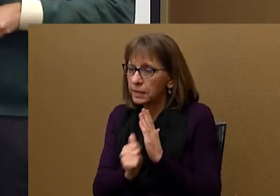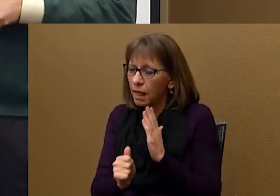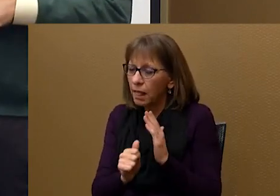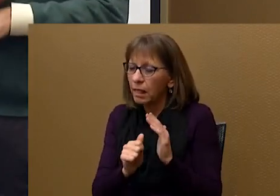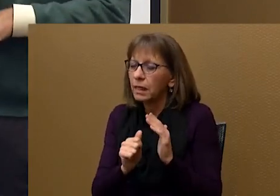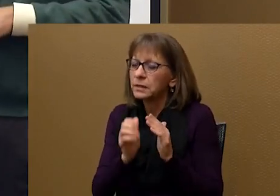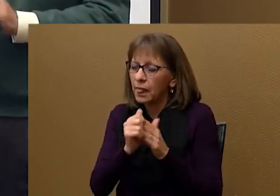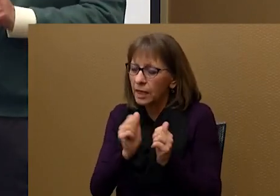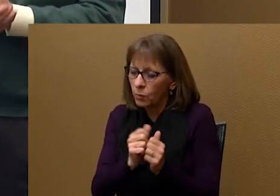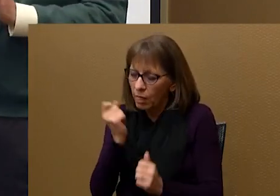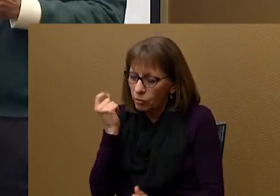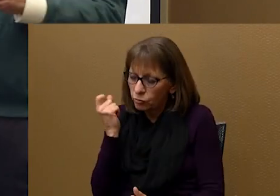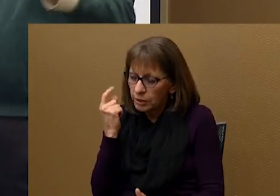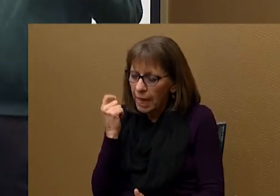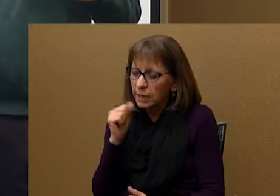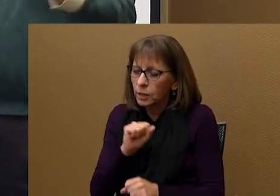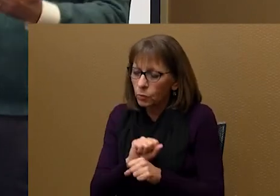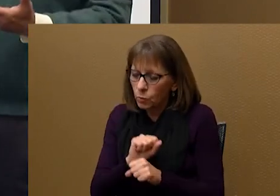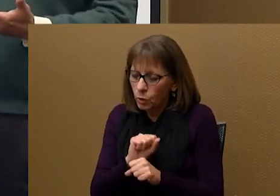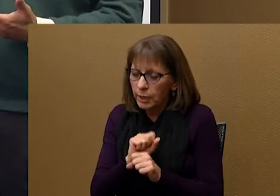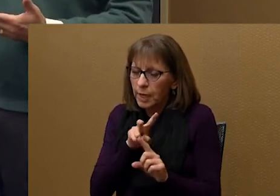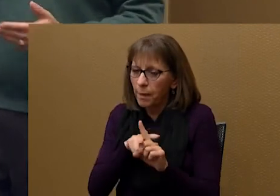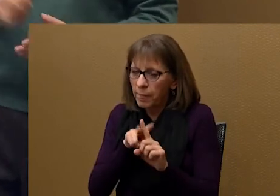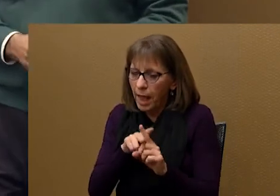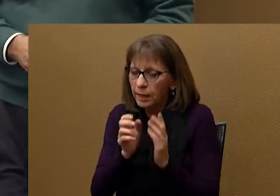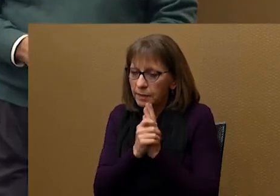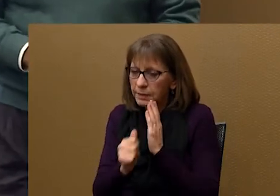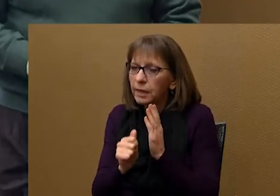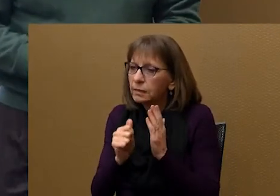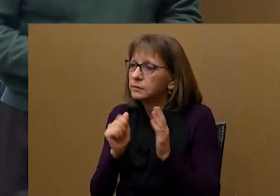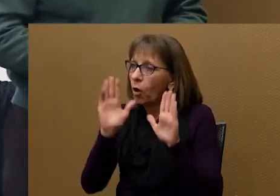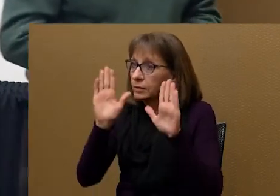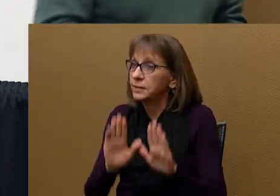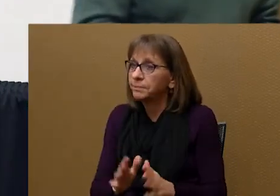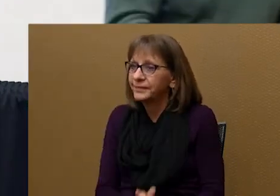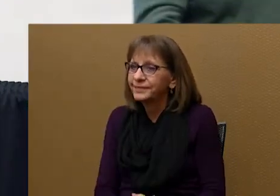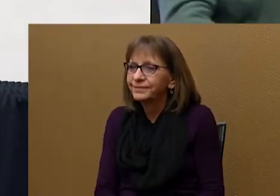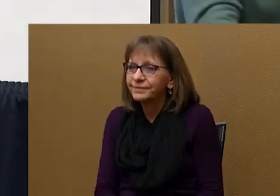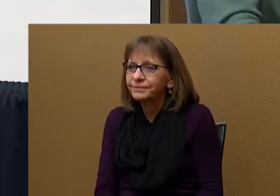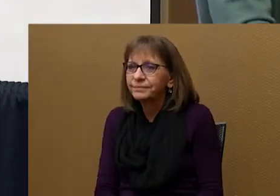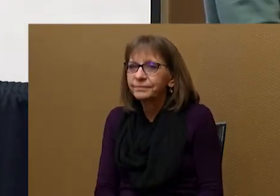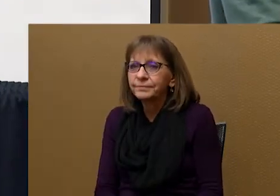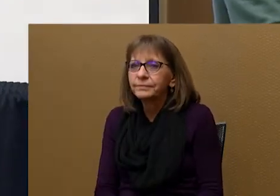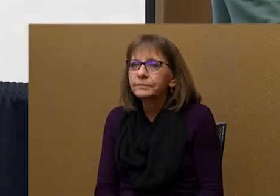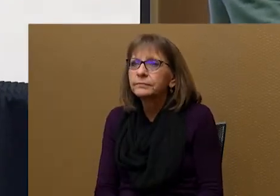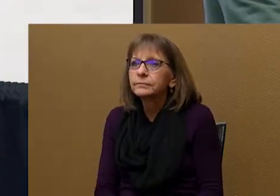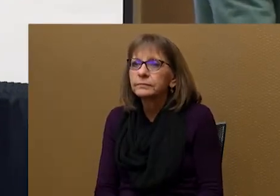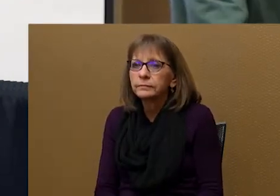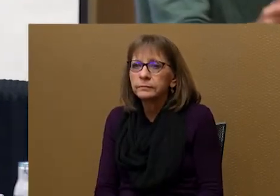with understanding, working and applying the skills, that's awesome. Great.